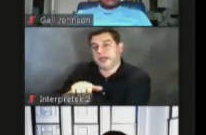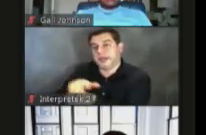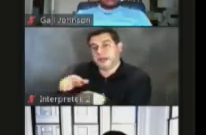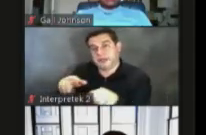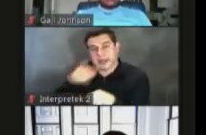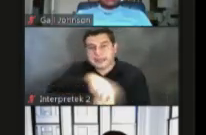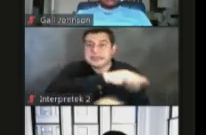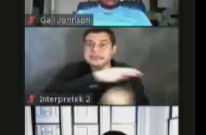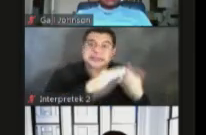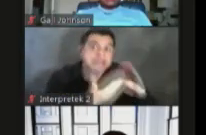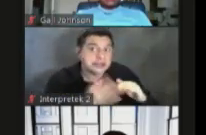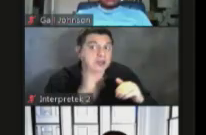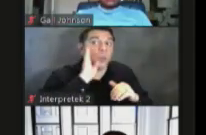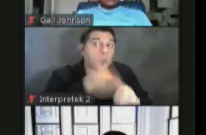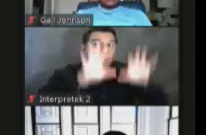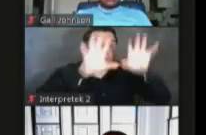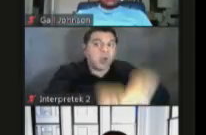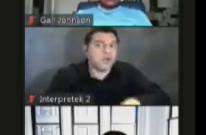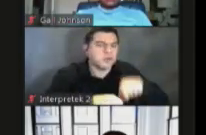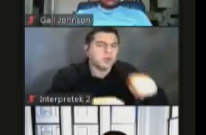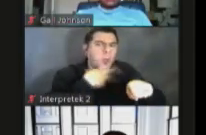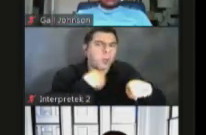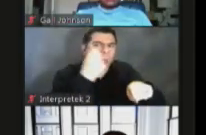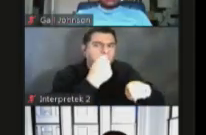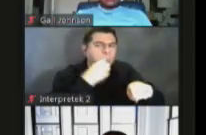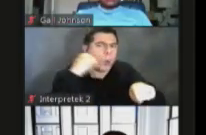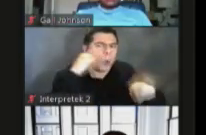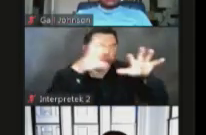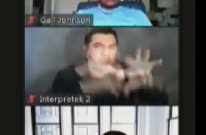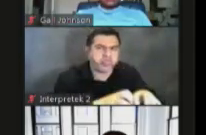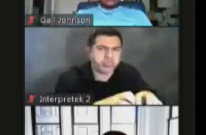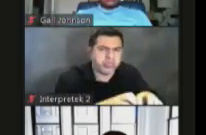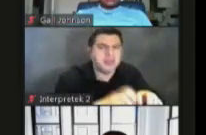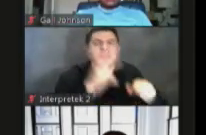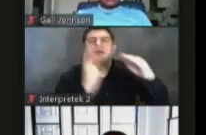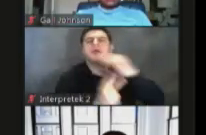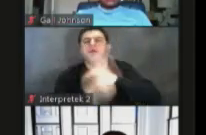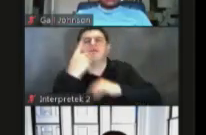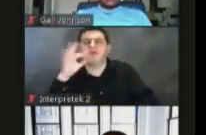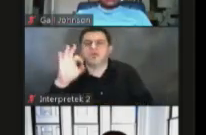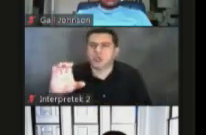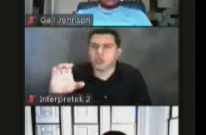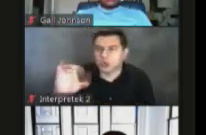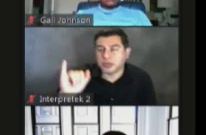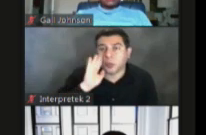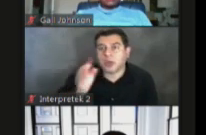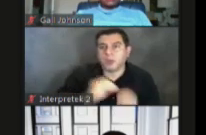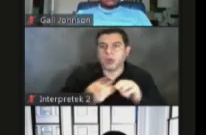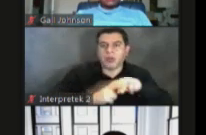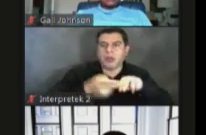Gainesville housing. An eviction and foreclosure cloud is on the horizon, as are opportunity zone projects that